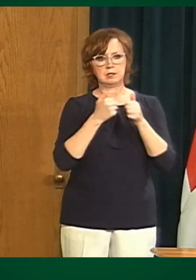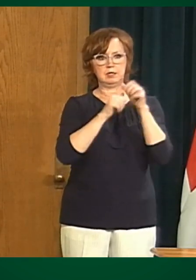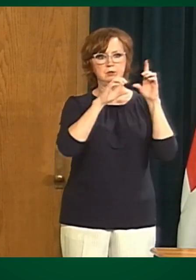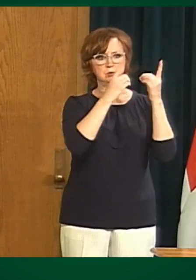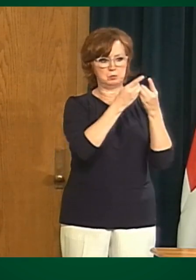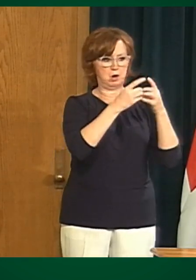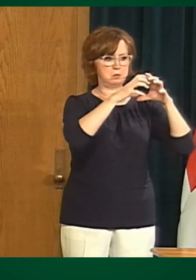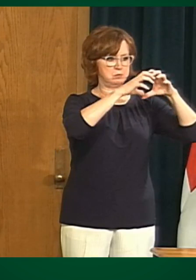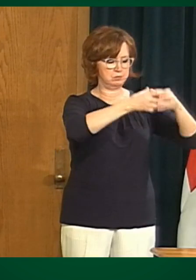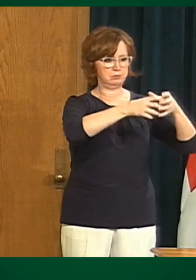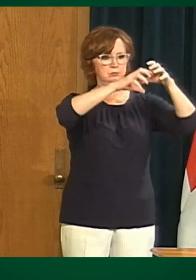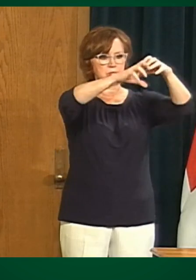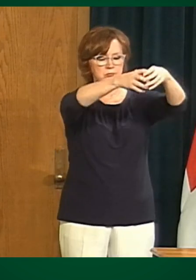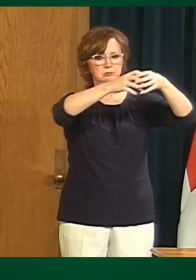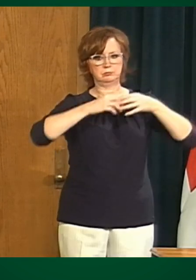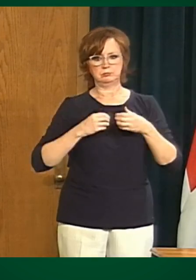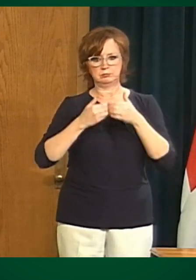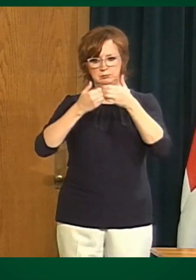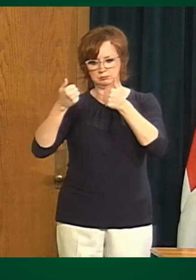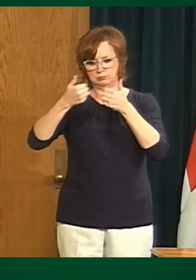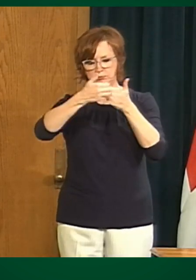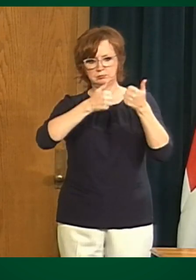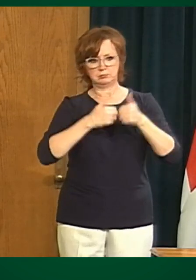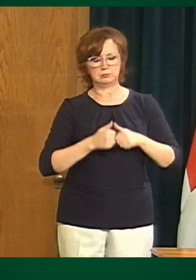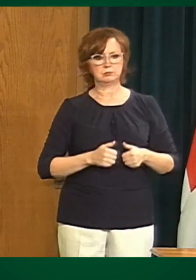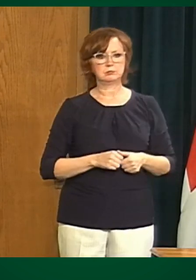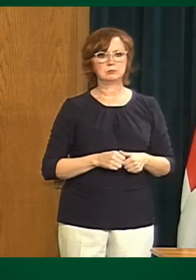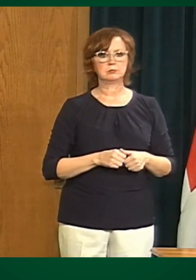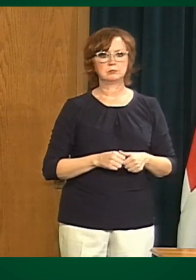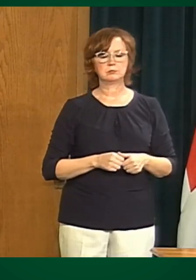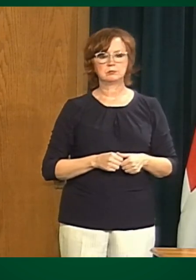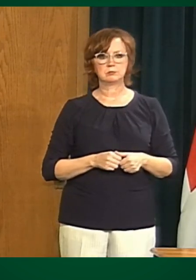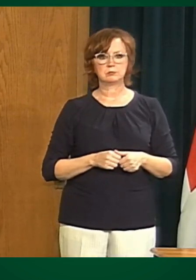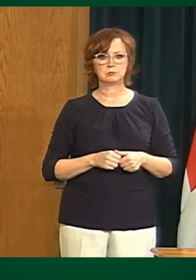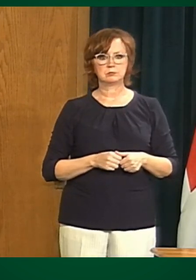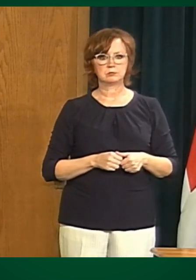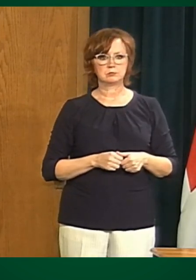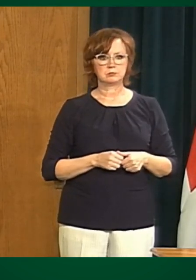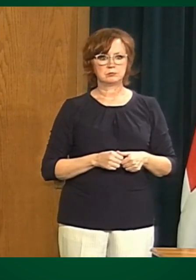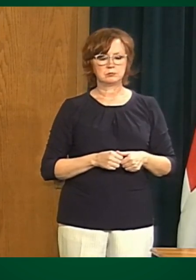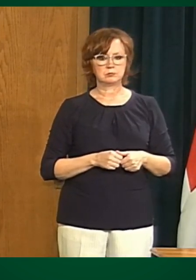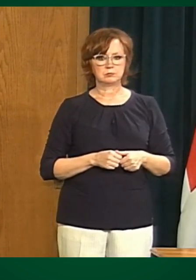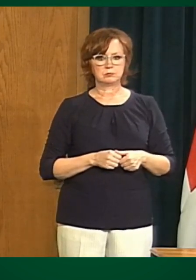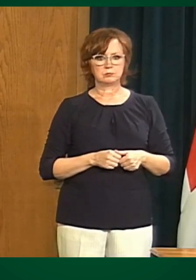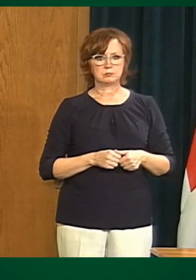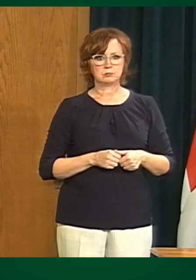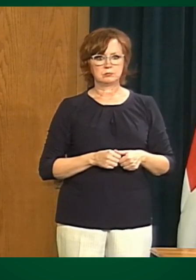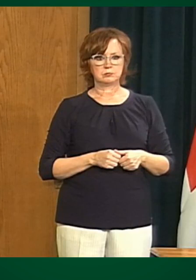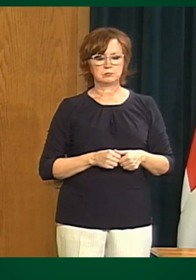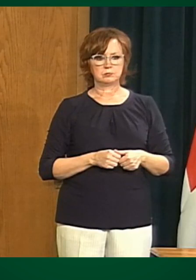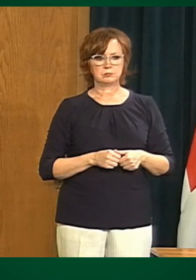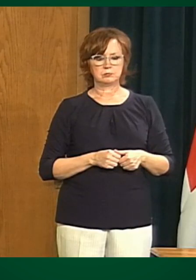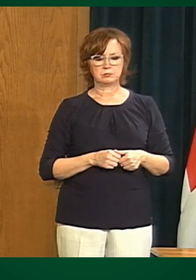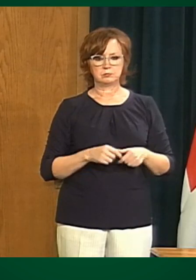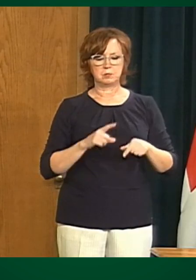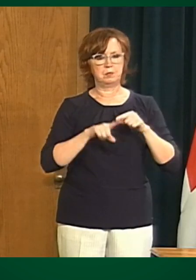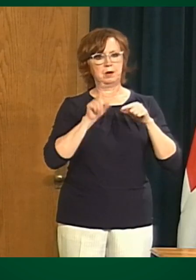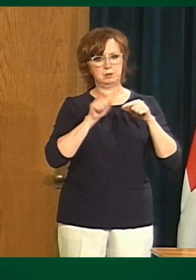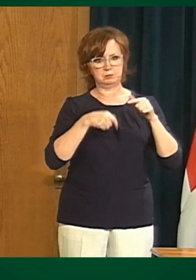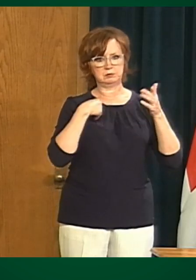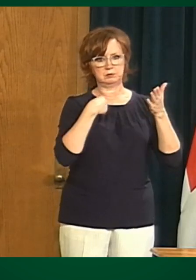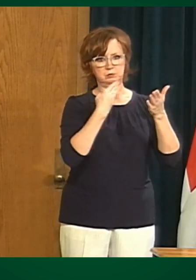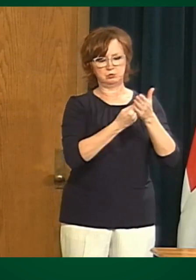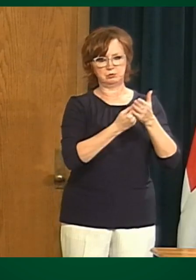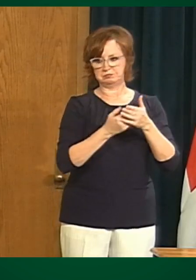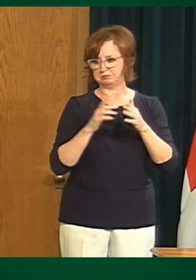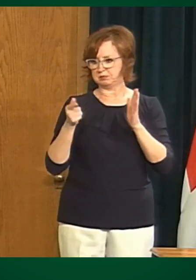can. But again, to Dr. Nsungu's point, is we need to know for sure that they are infected and exhibiting symptoms, and that's not always